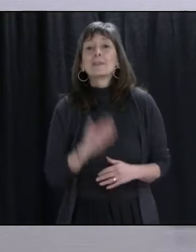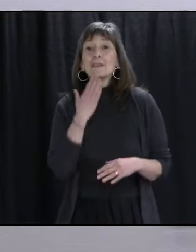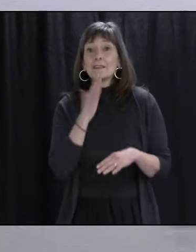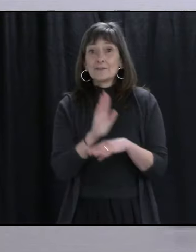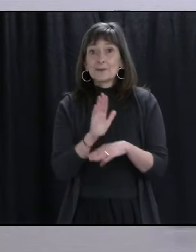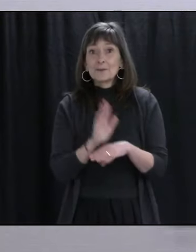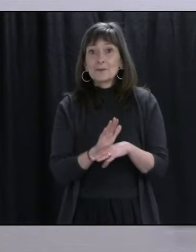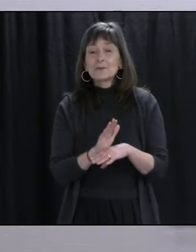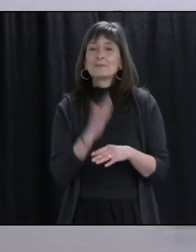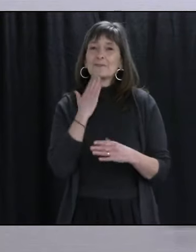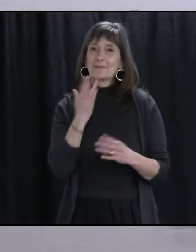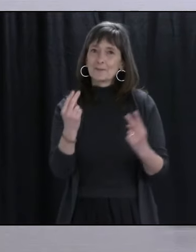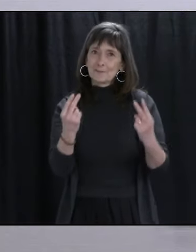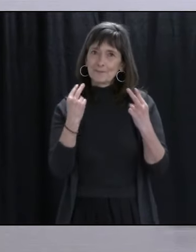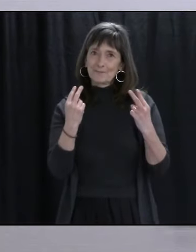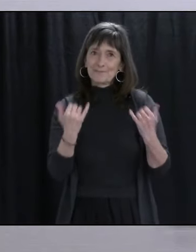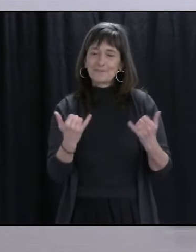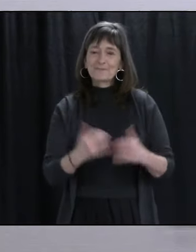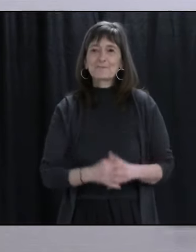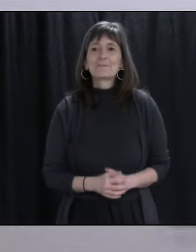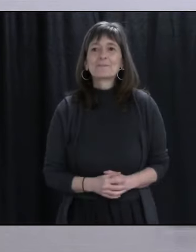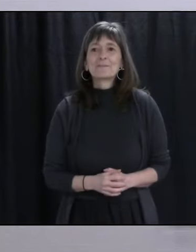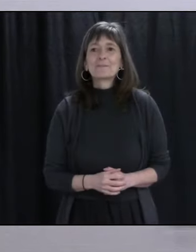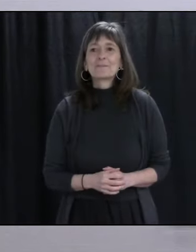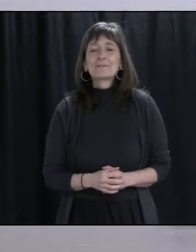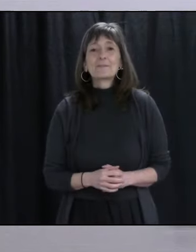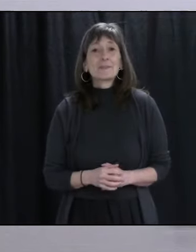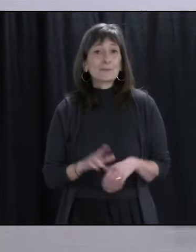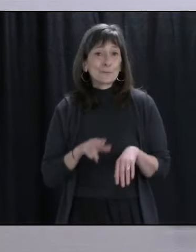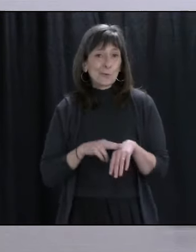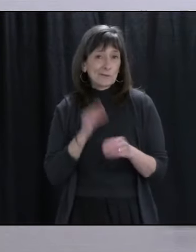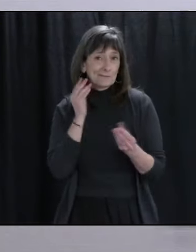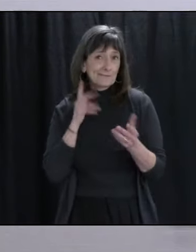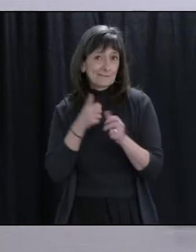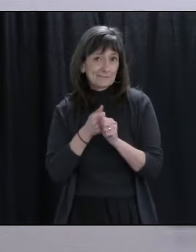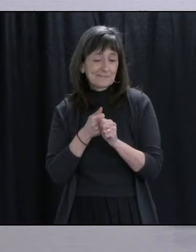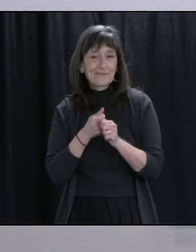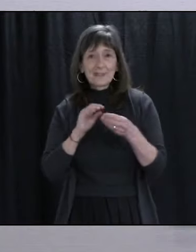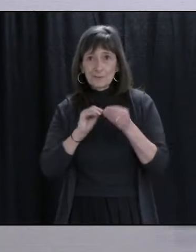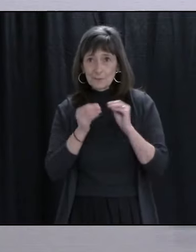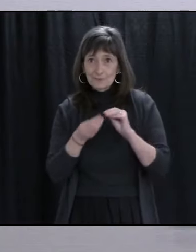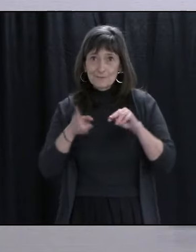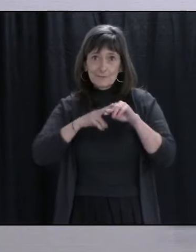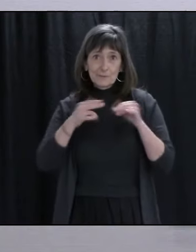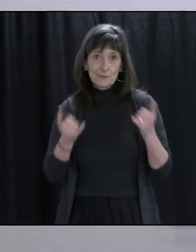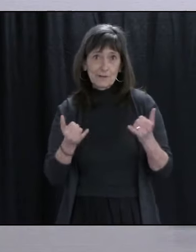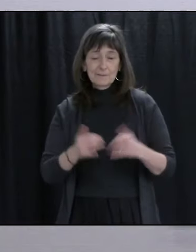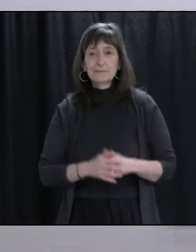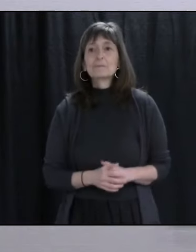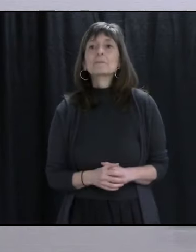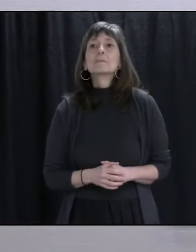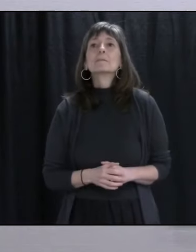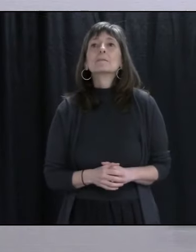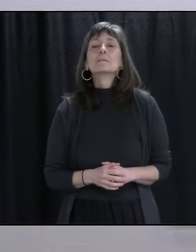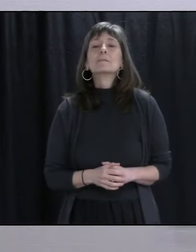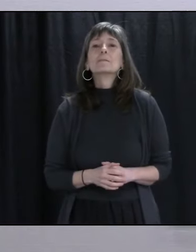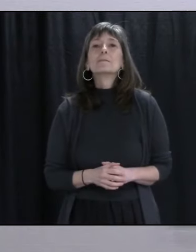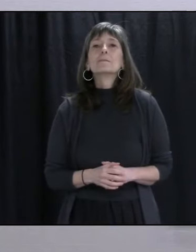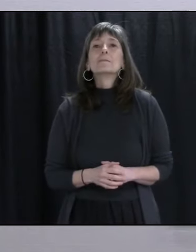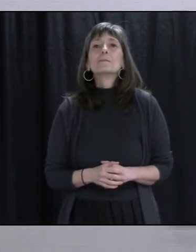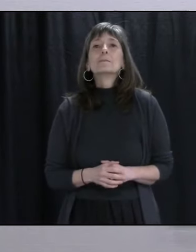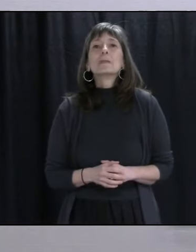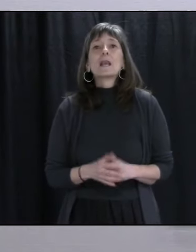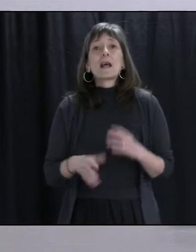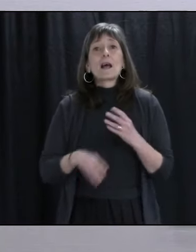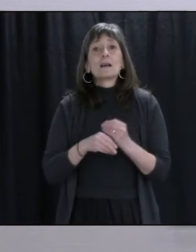afternoon. Thank you for joining us today. I'll begin, as usual, with an update on the number of cases in our province. Since the media briefing yesterday,